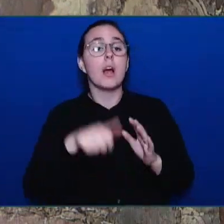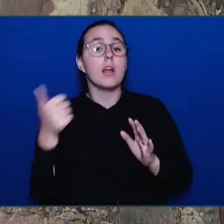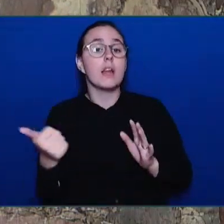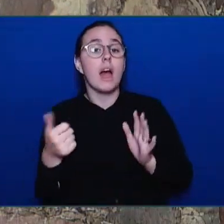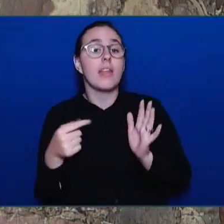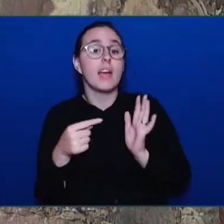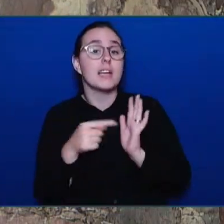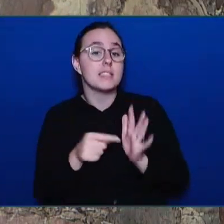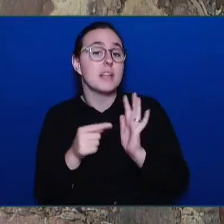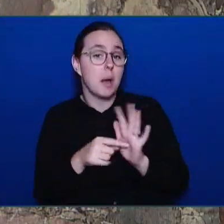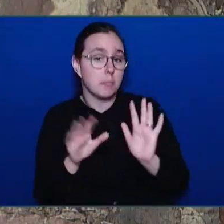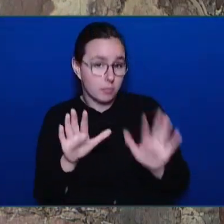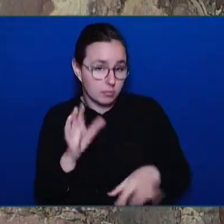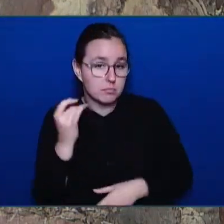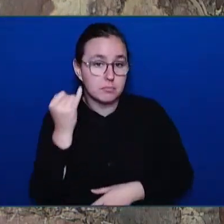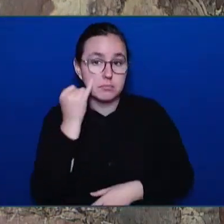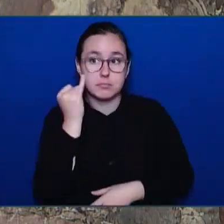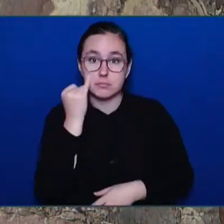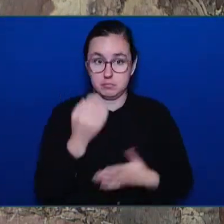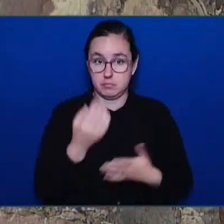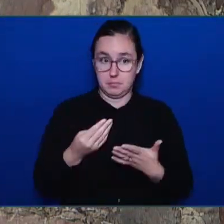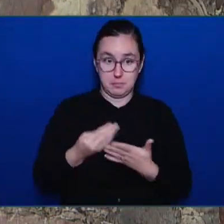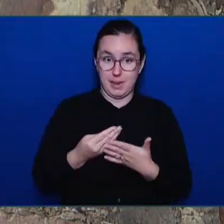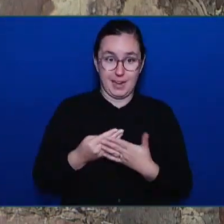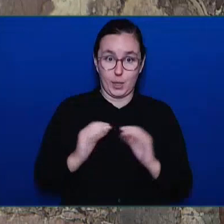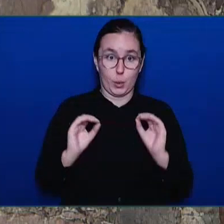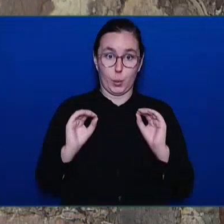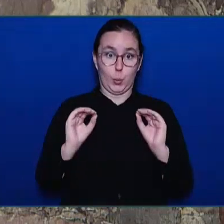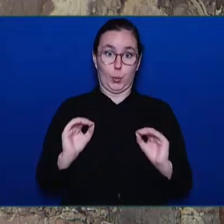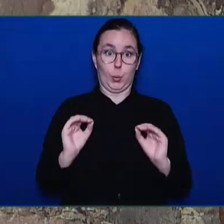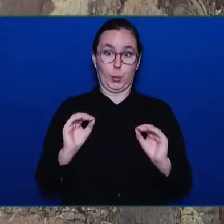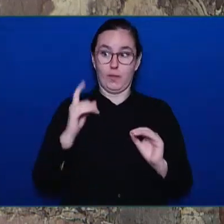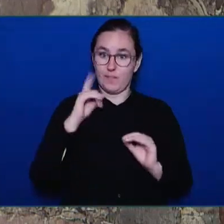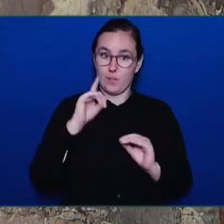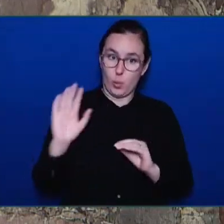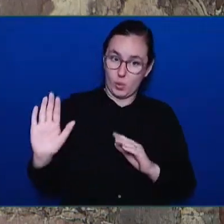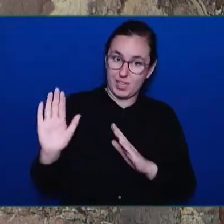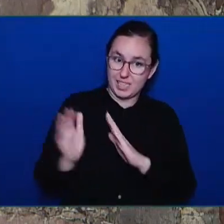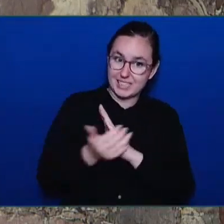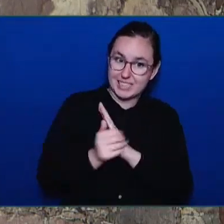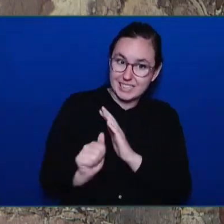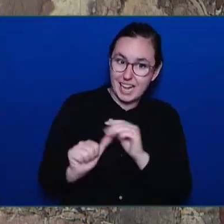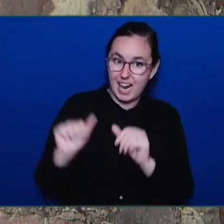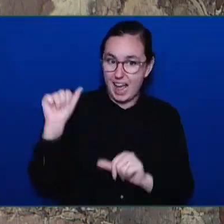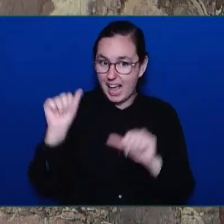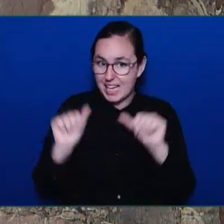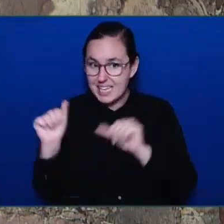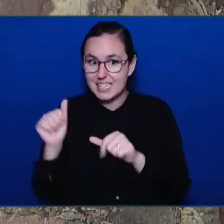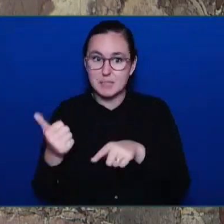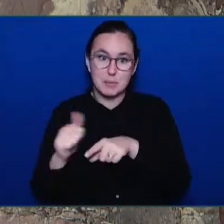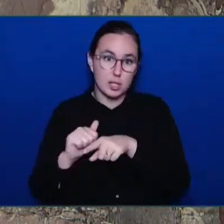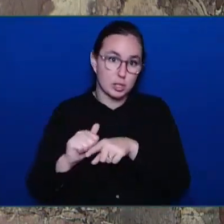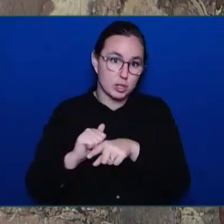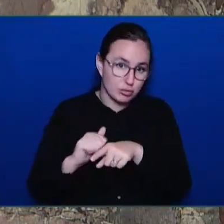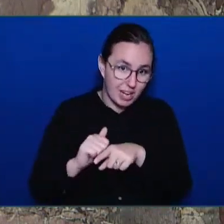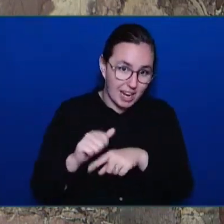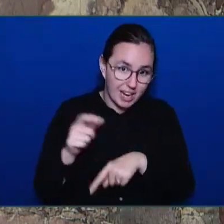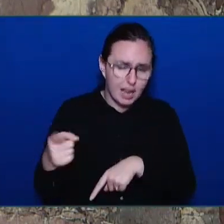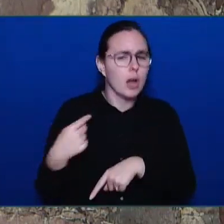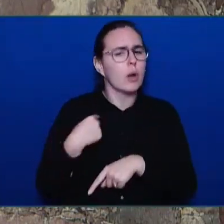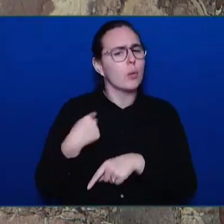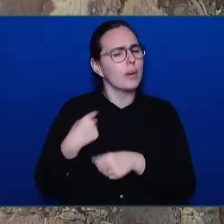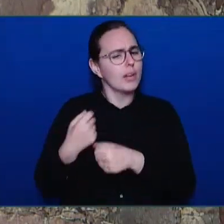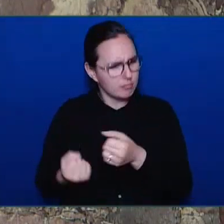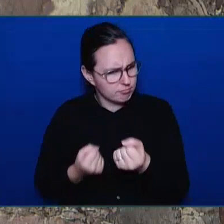speed. BC nurses who maybe have stopped practicing, covering costs for them to travel to get assessed, covering their assessment costs, covering